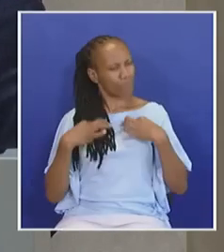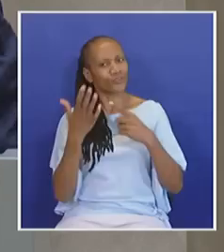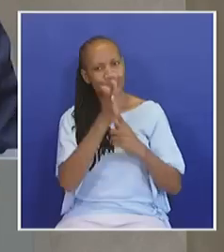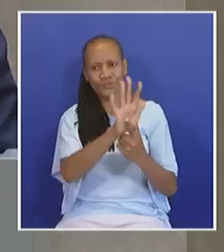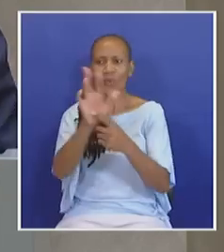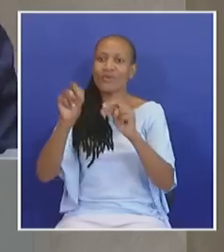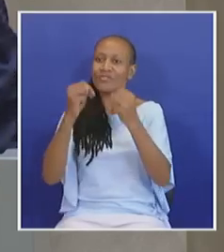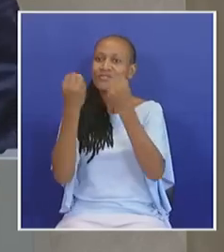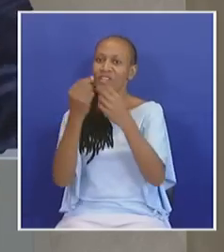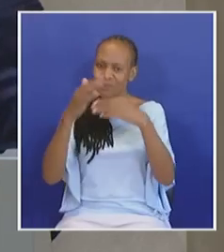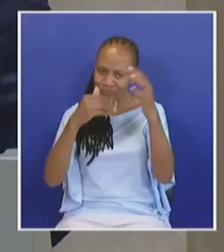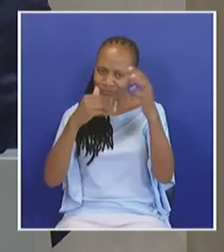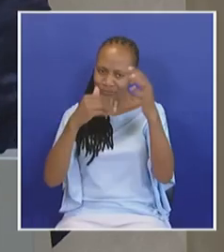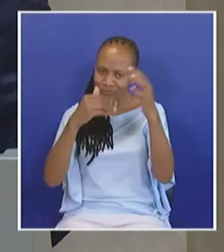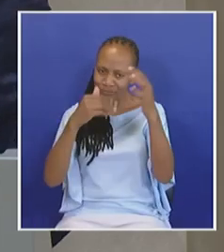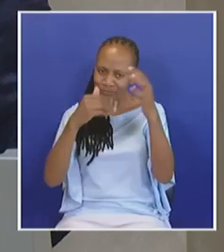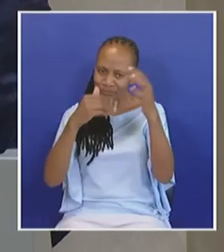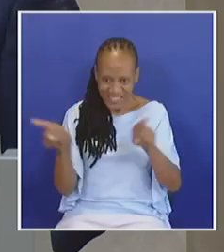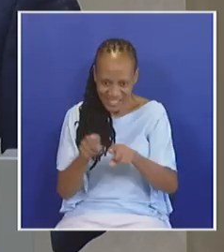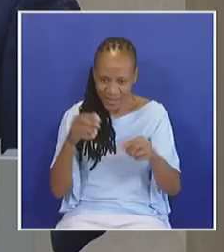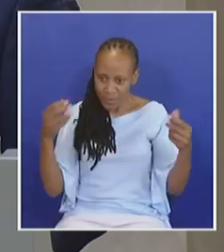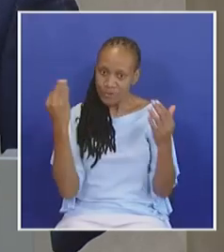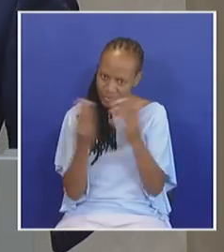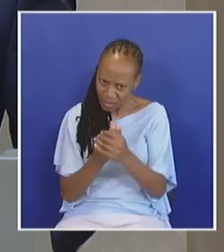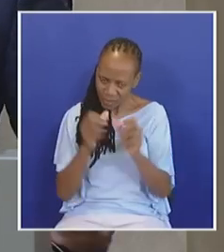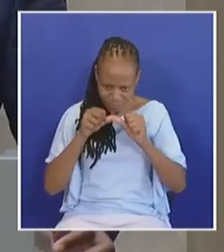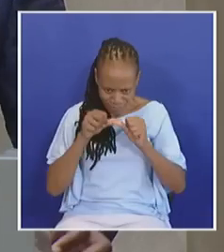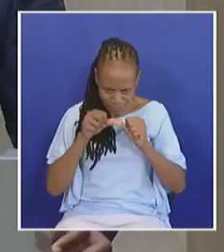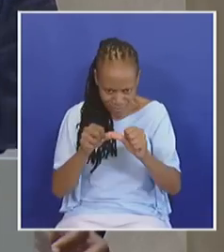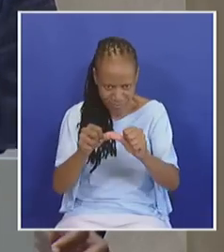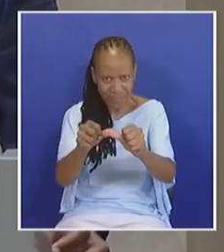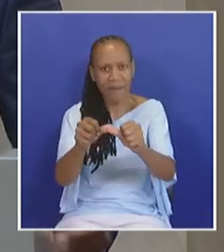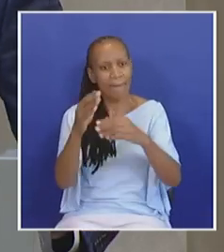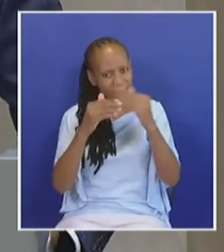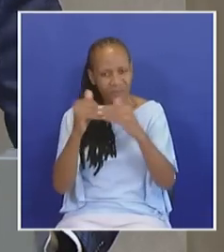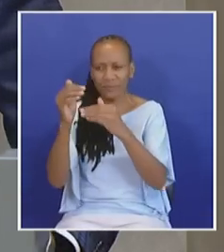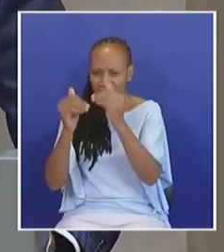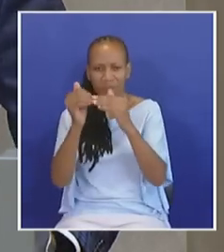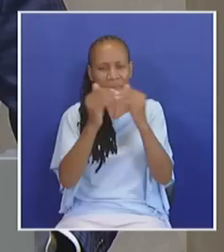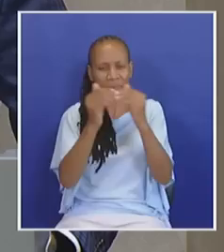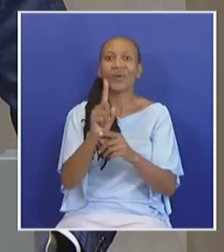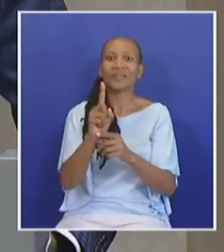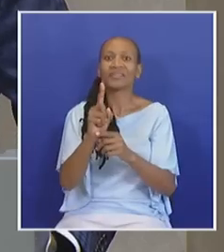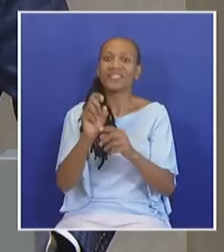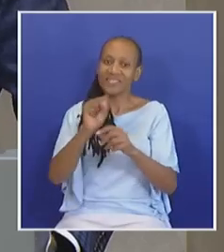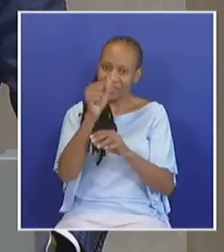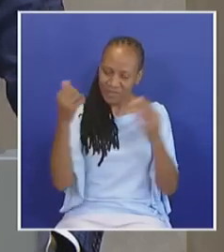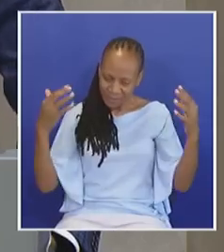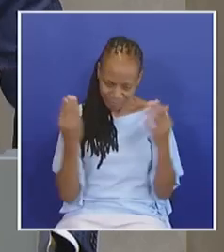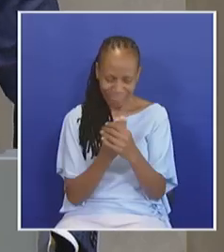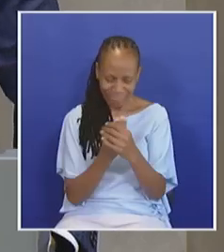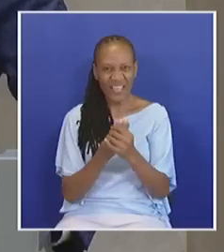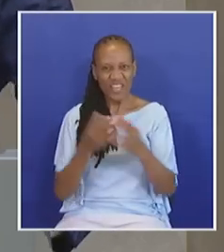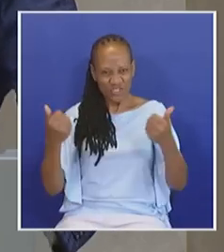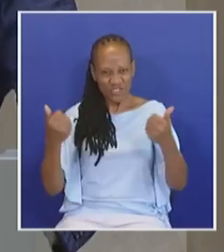nation and push ahead. As we together continue to build on the progress we have made, we must continue to break down barriers